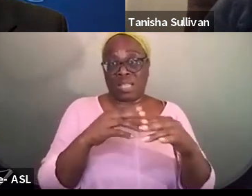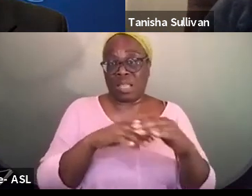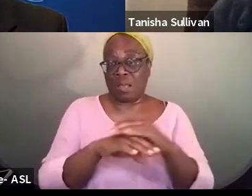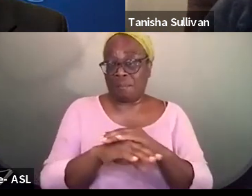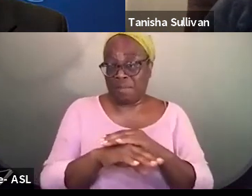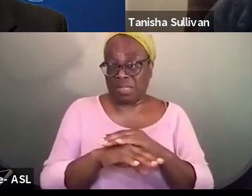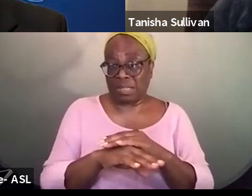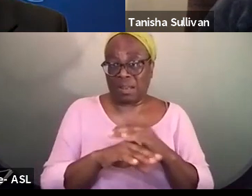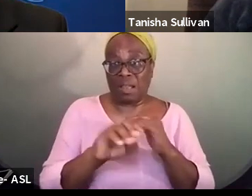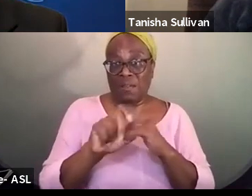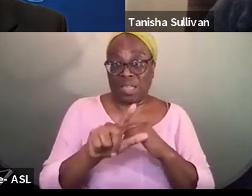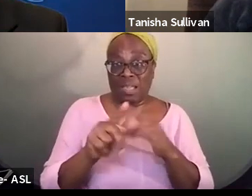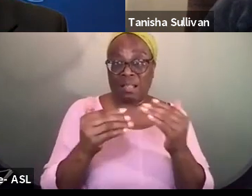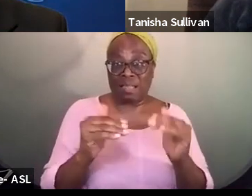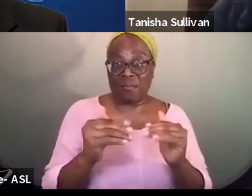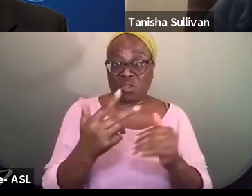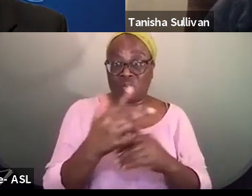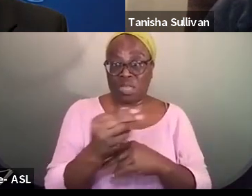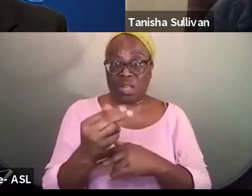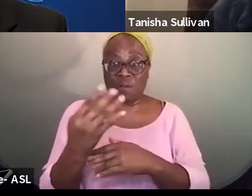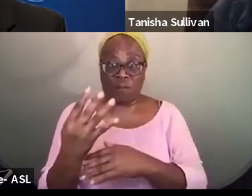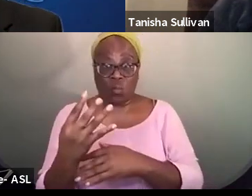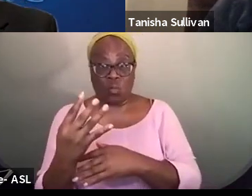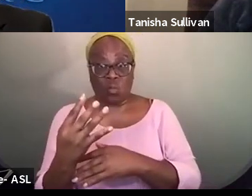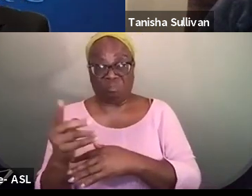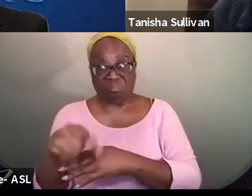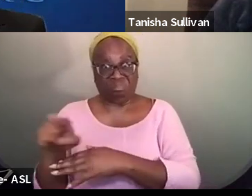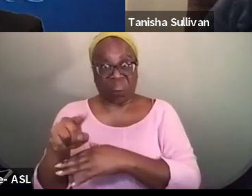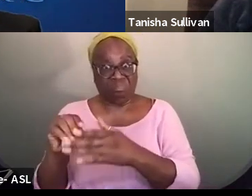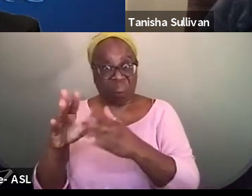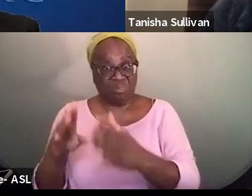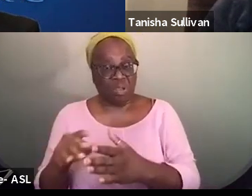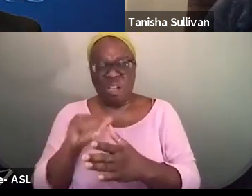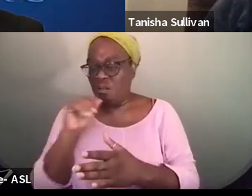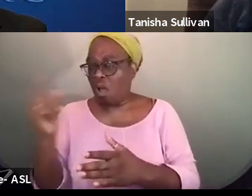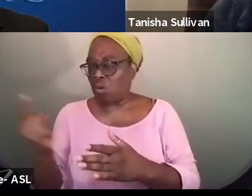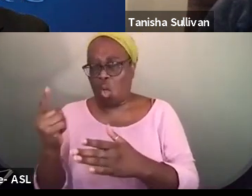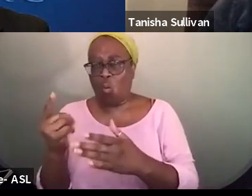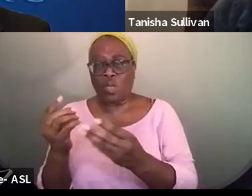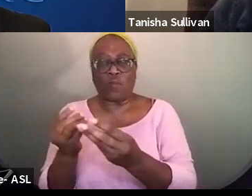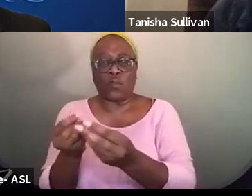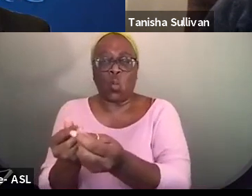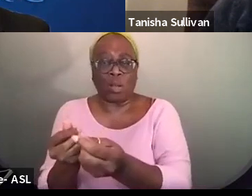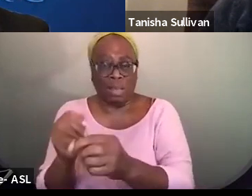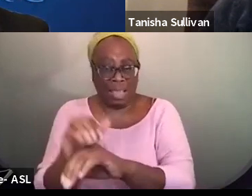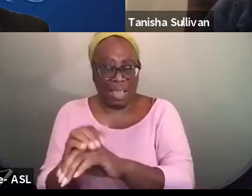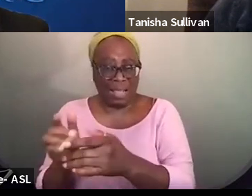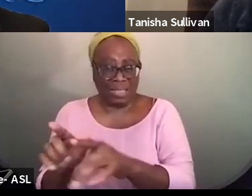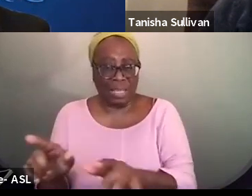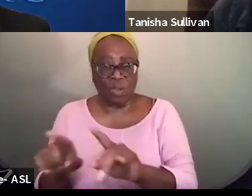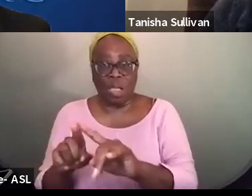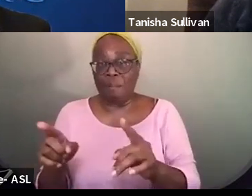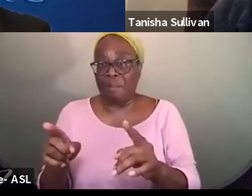3 and 4, the students of which have not always attained fluency in the English language, yet there does not appear to be